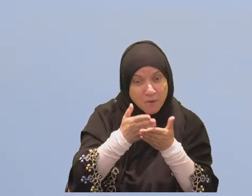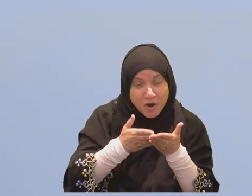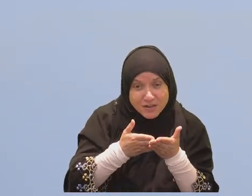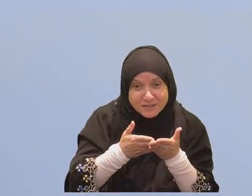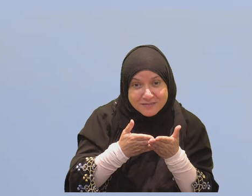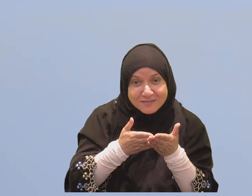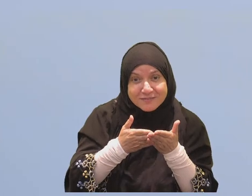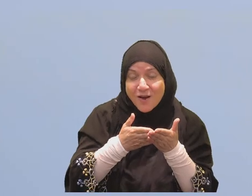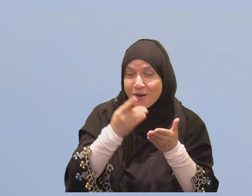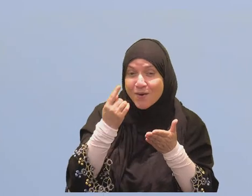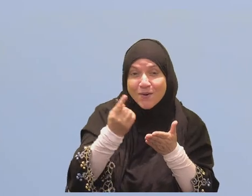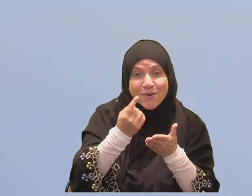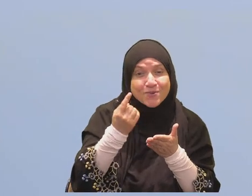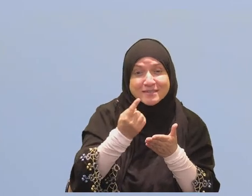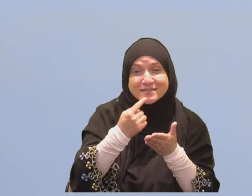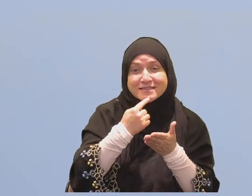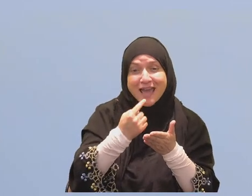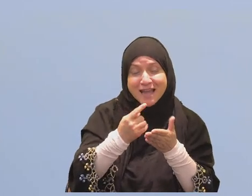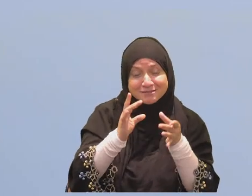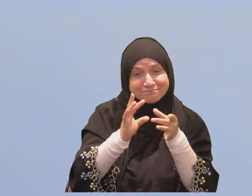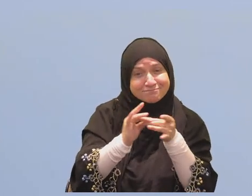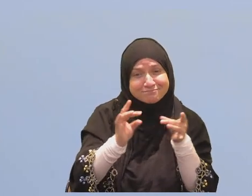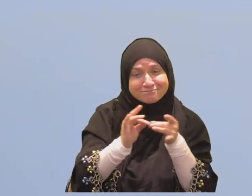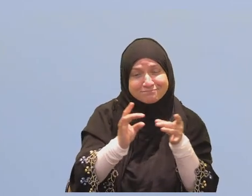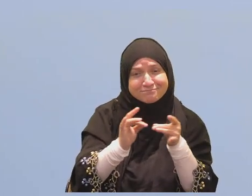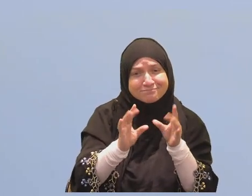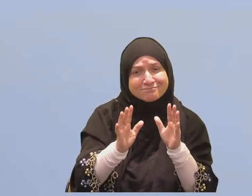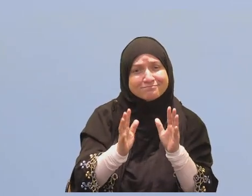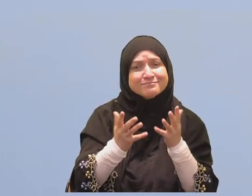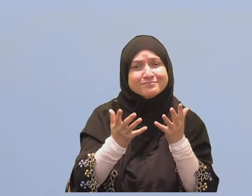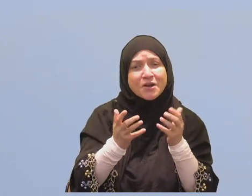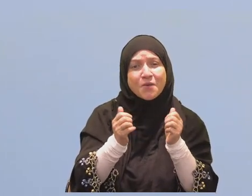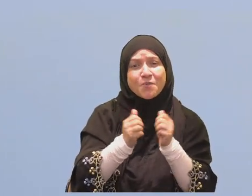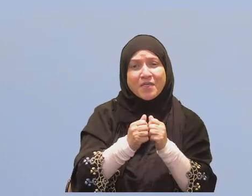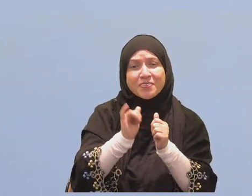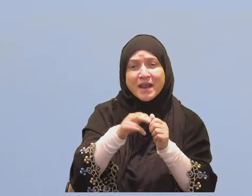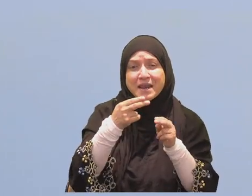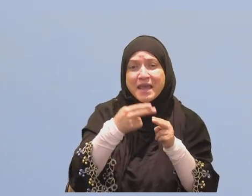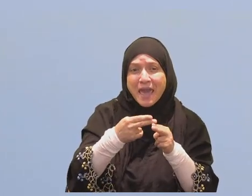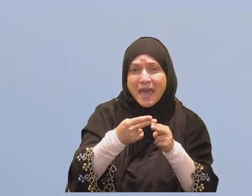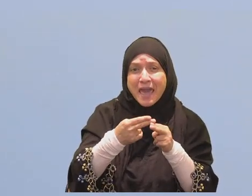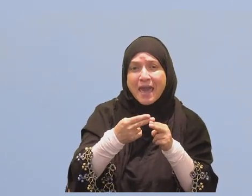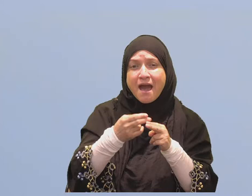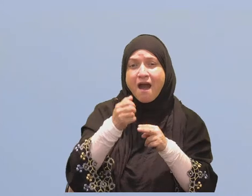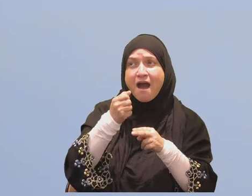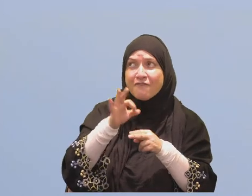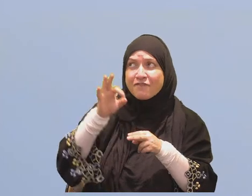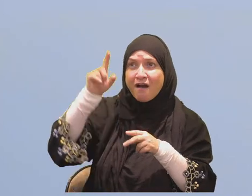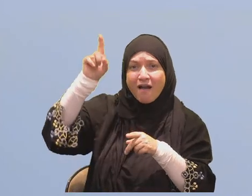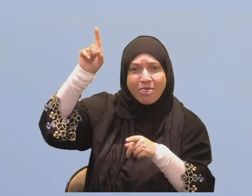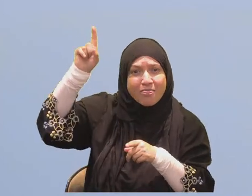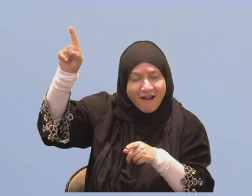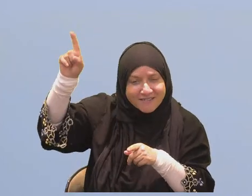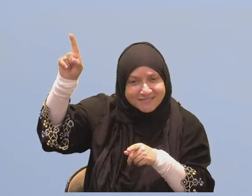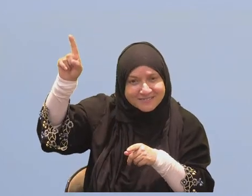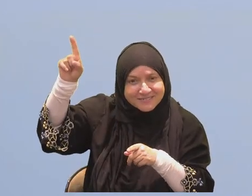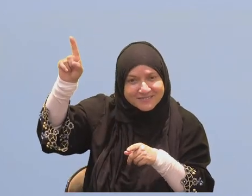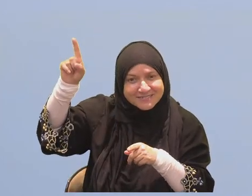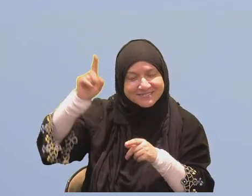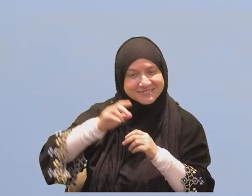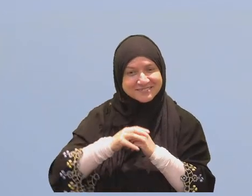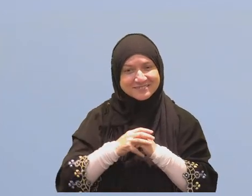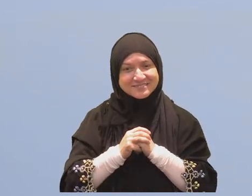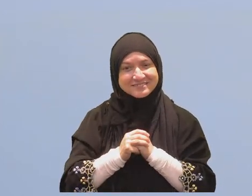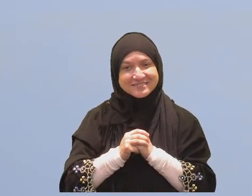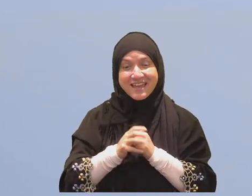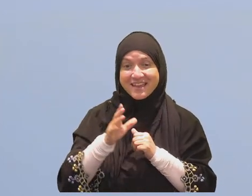Bismillahirrahmanirrahim. In the name of Allah, for lack of a more studied